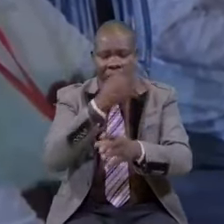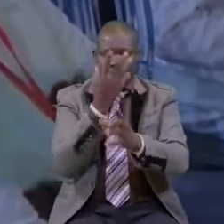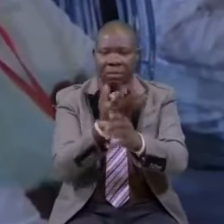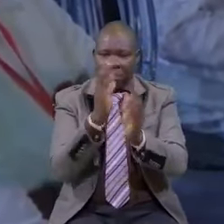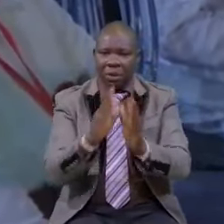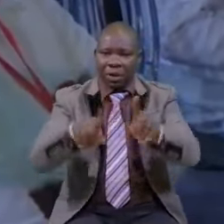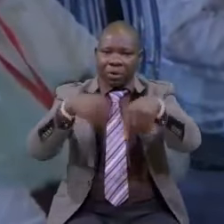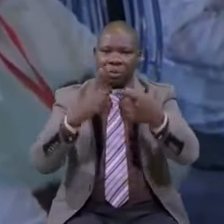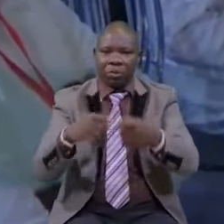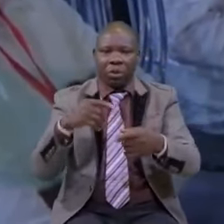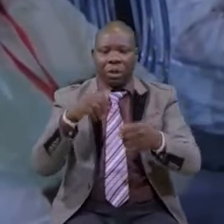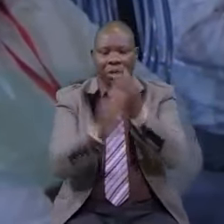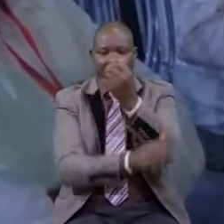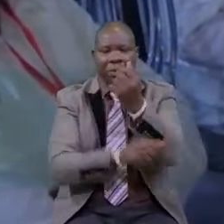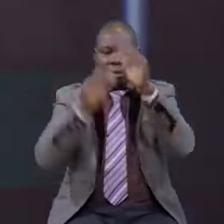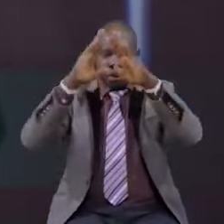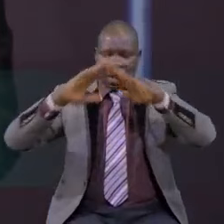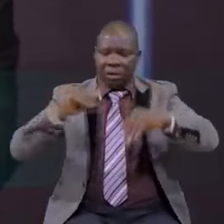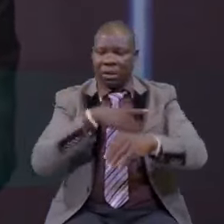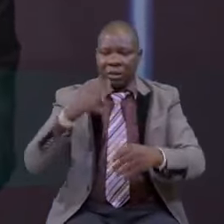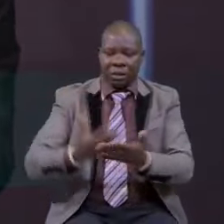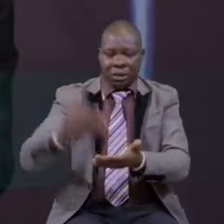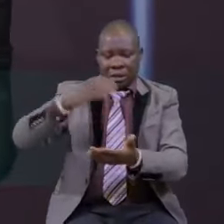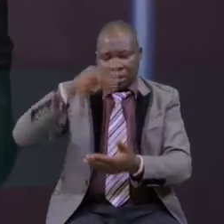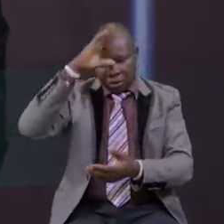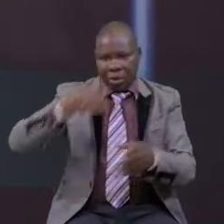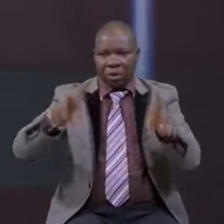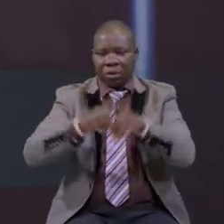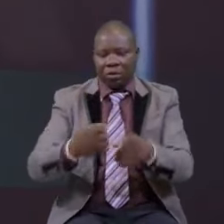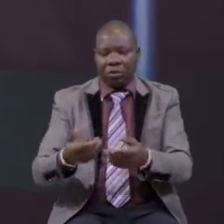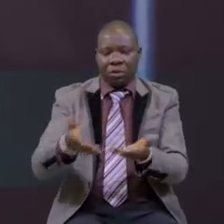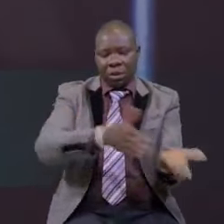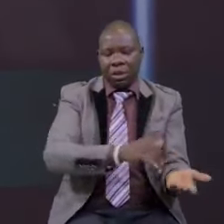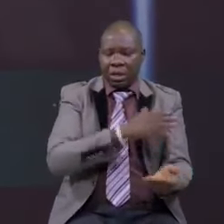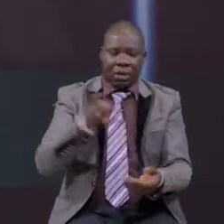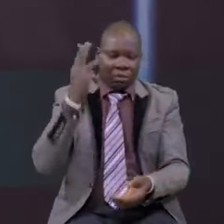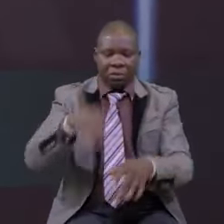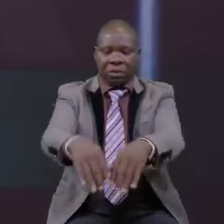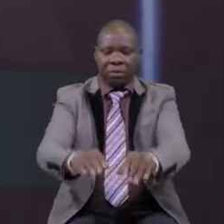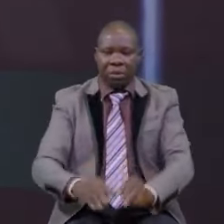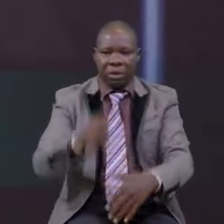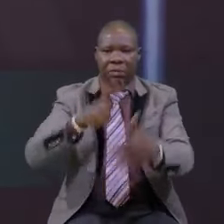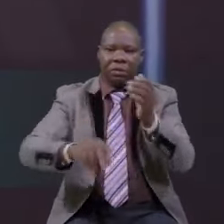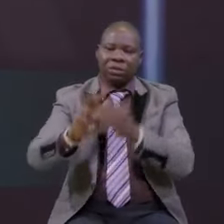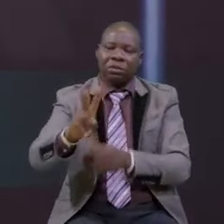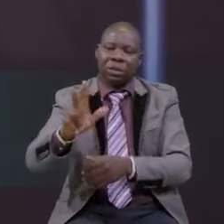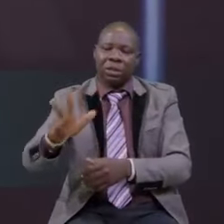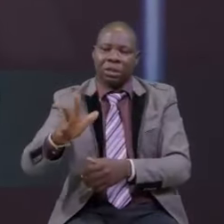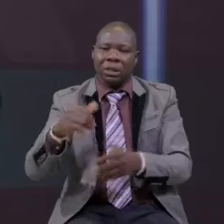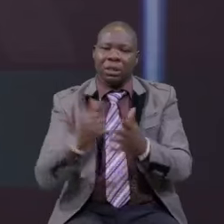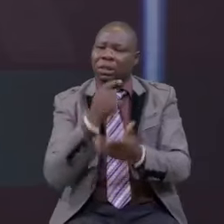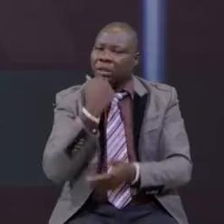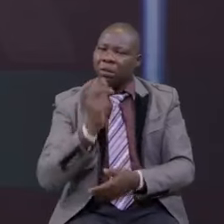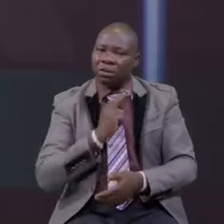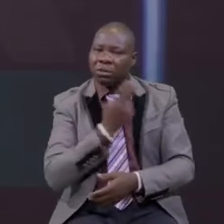man also died and he was buried. Look at verse 23. In verse 23, he tells us, and